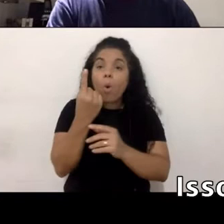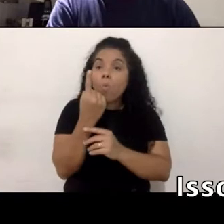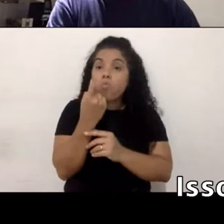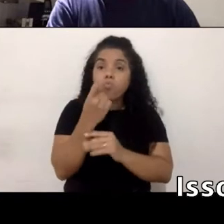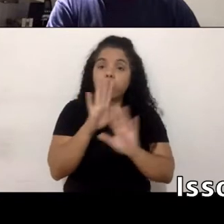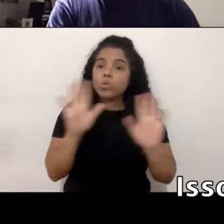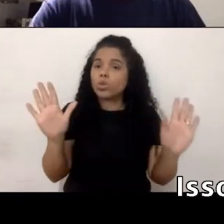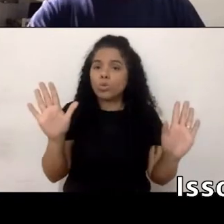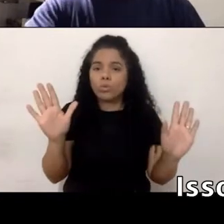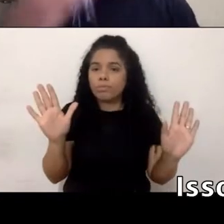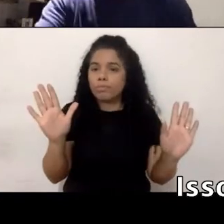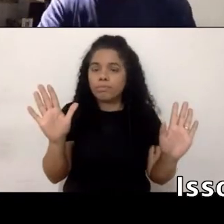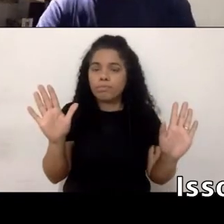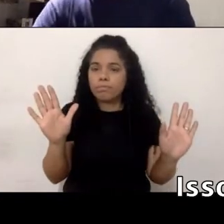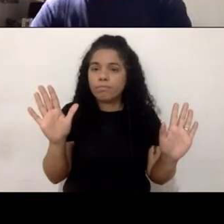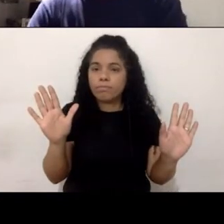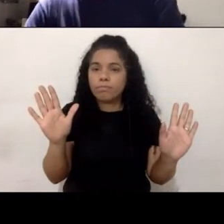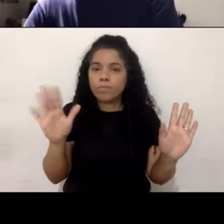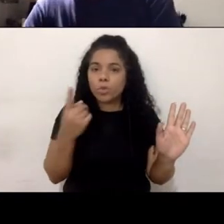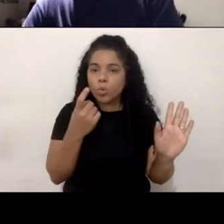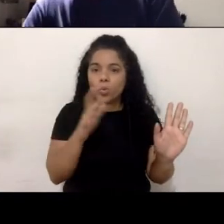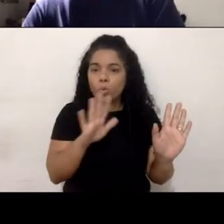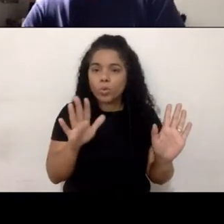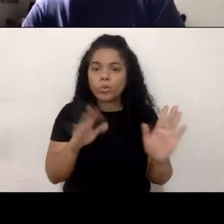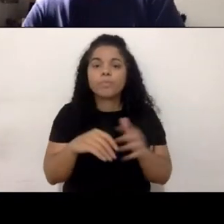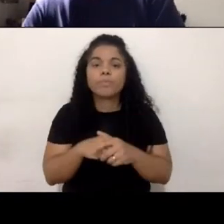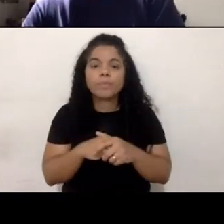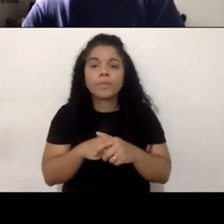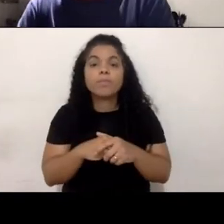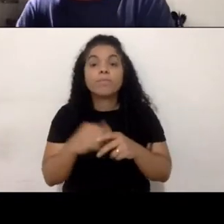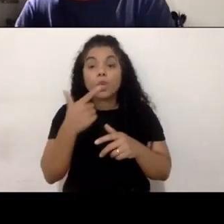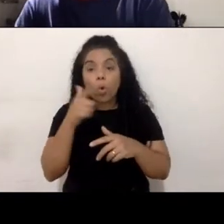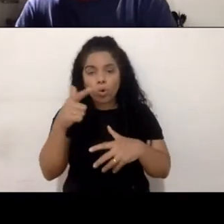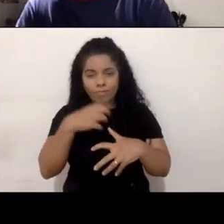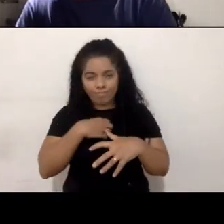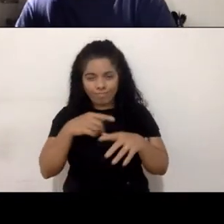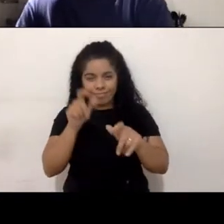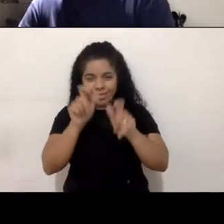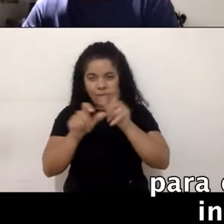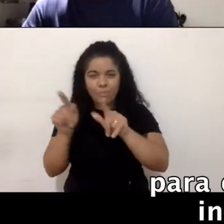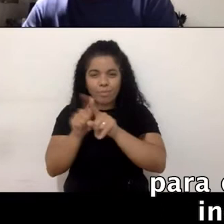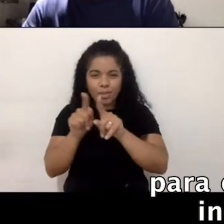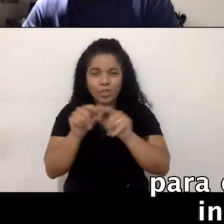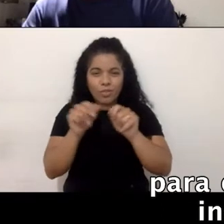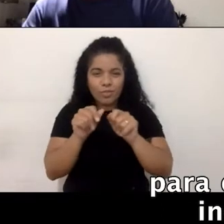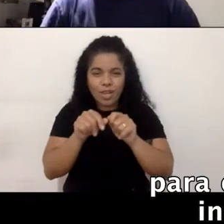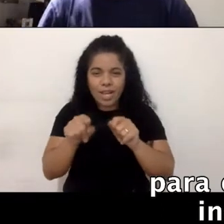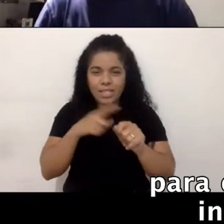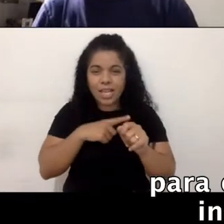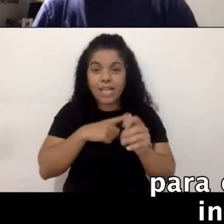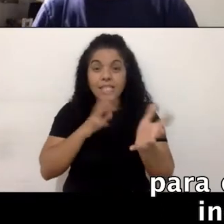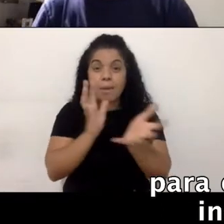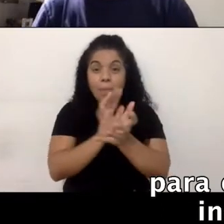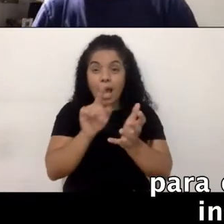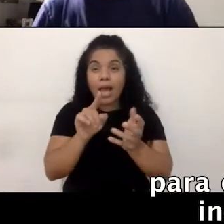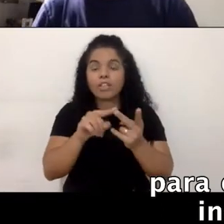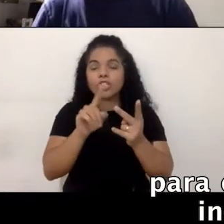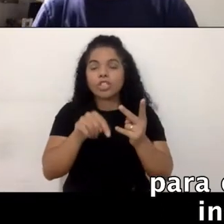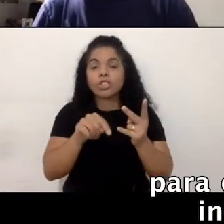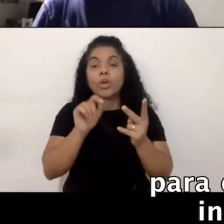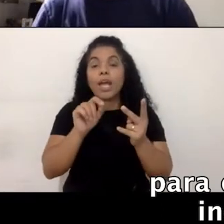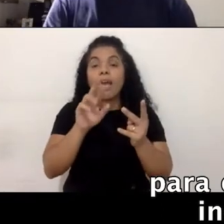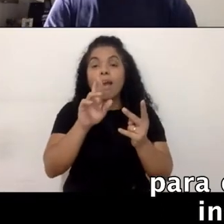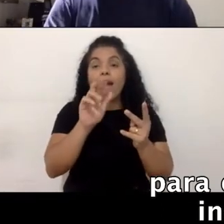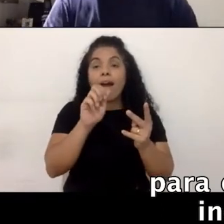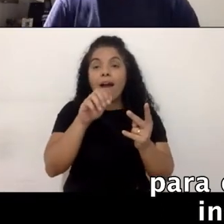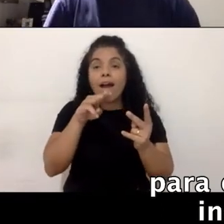just another way that people tend to do the snowflakes as code is with branches, where they have a separate branch for each environment. And there's nothing